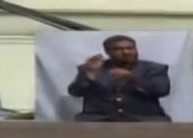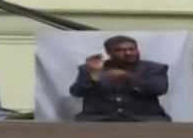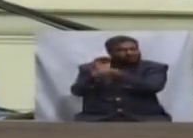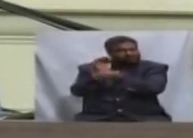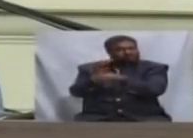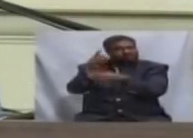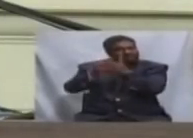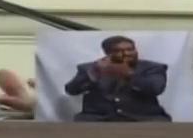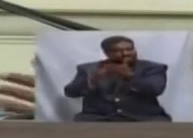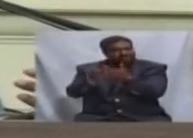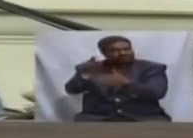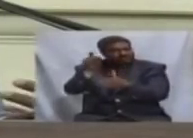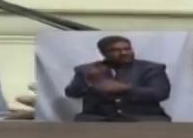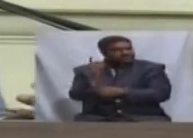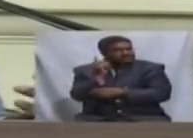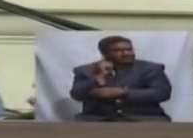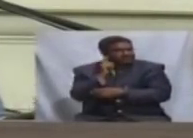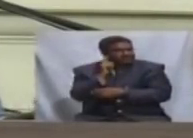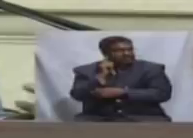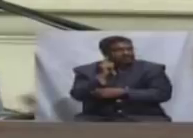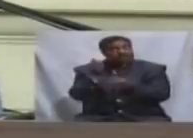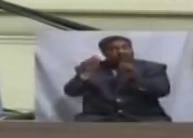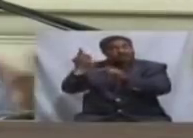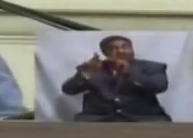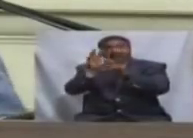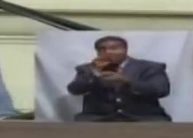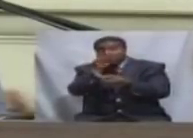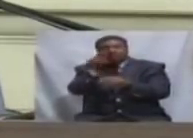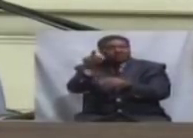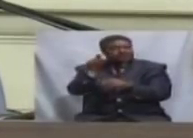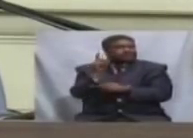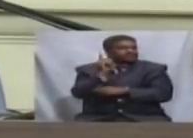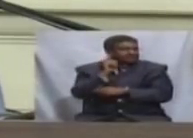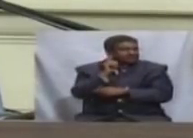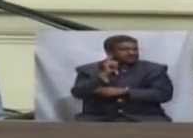listen. There's no harm in listening to what people are saying against you.